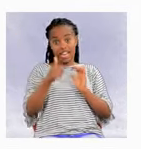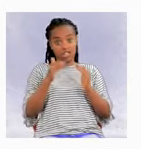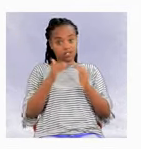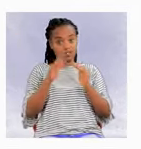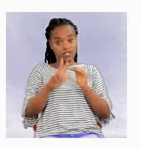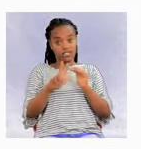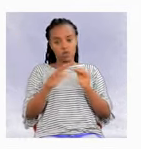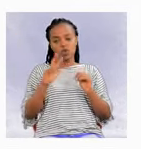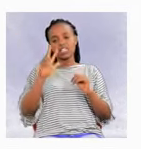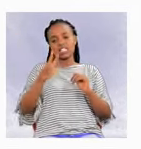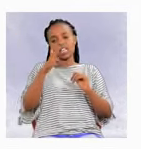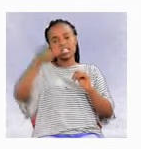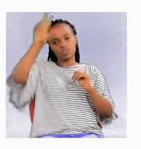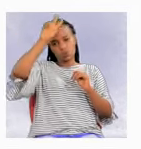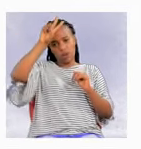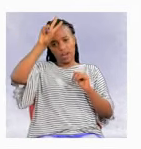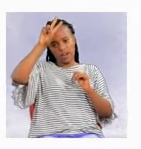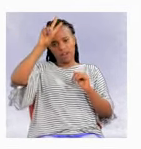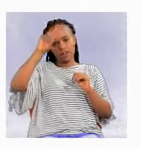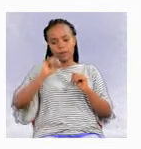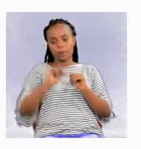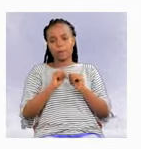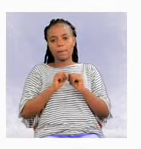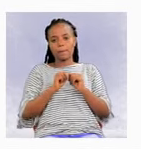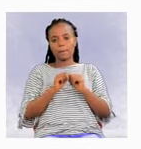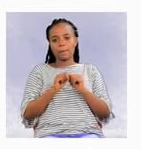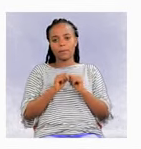3 squared,